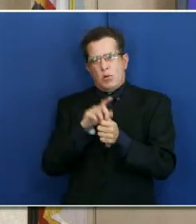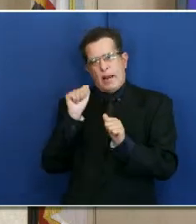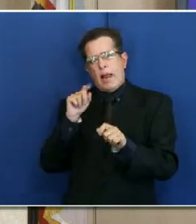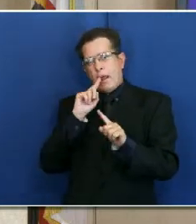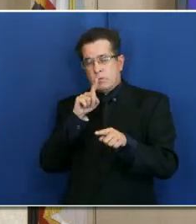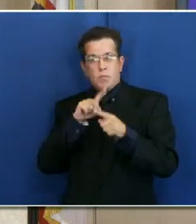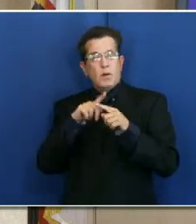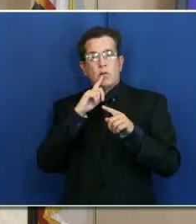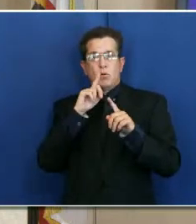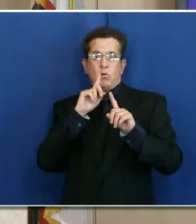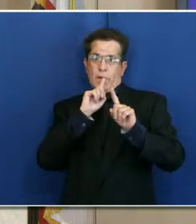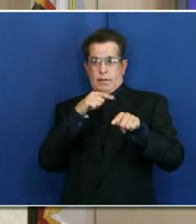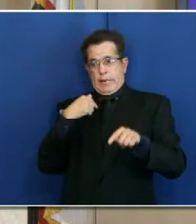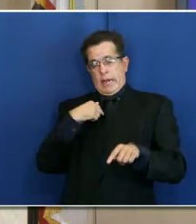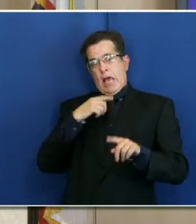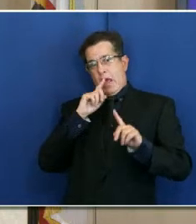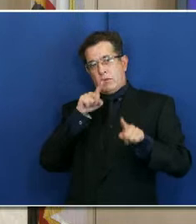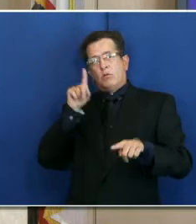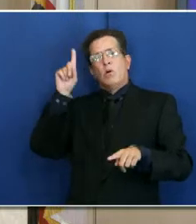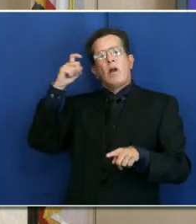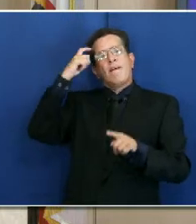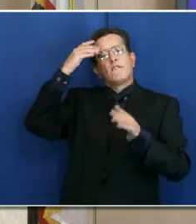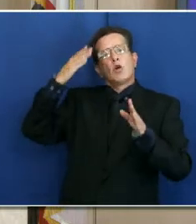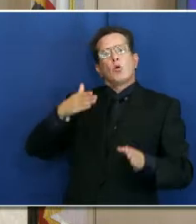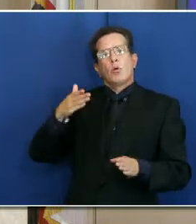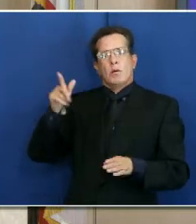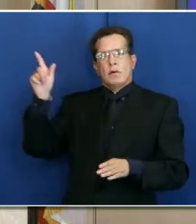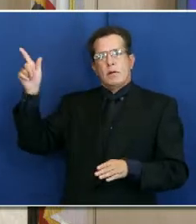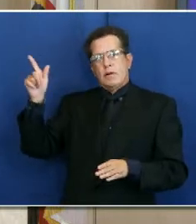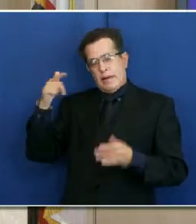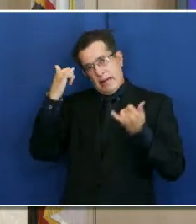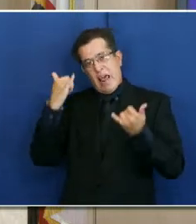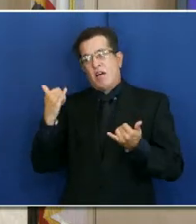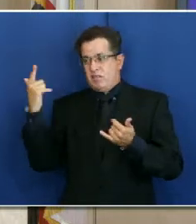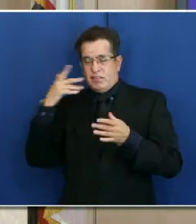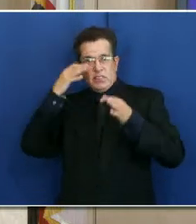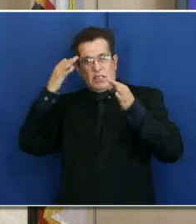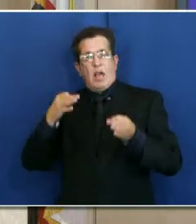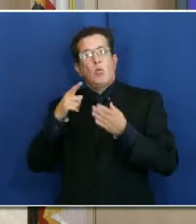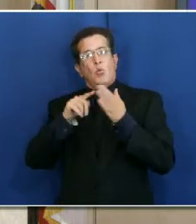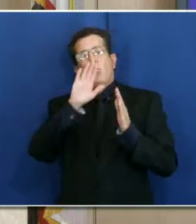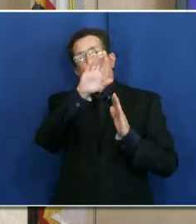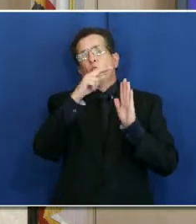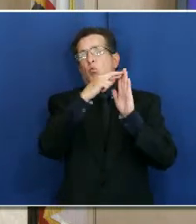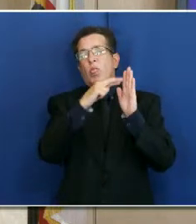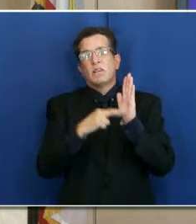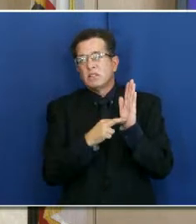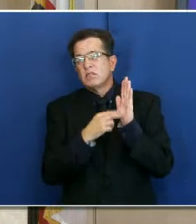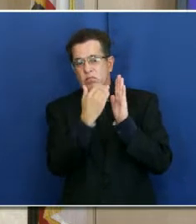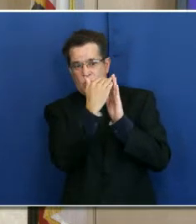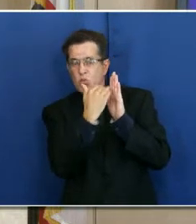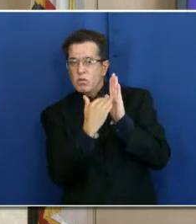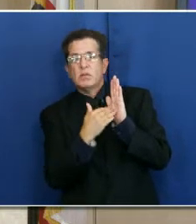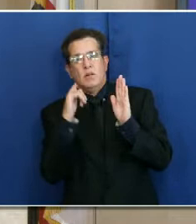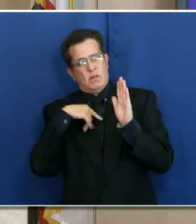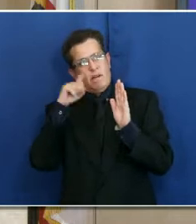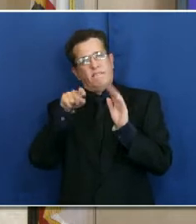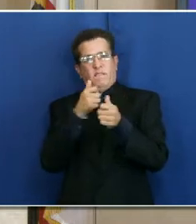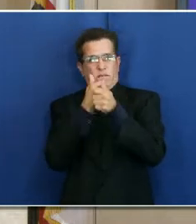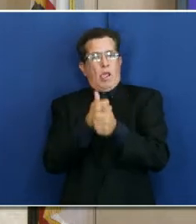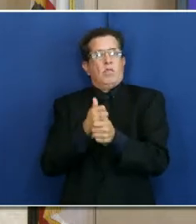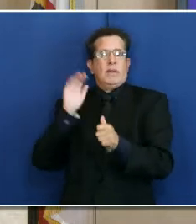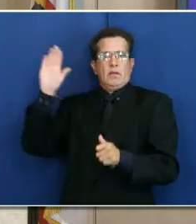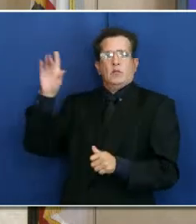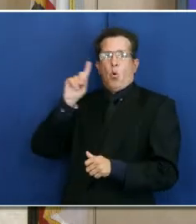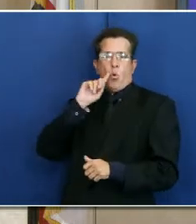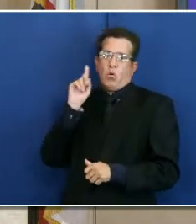the governor at this point is really deciding what the criteria is, and those are the guidelines we have to live by. But I'll let